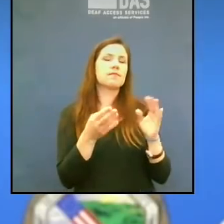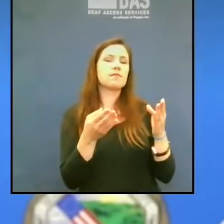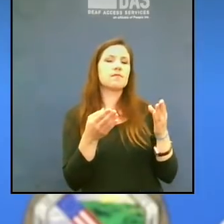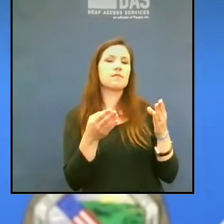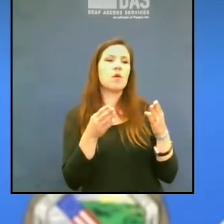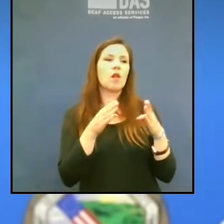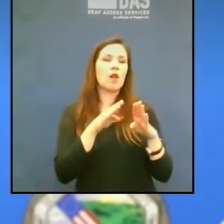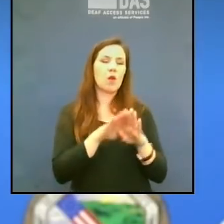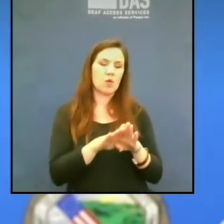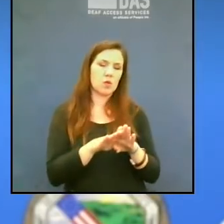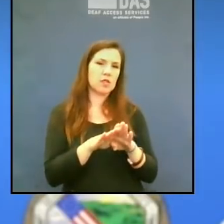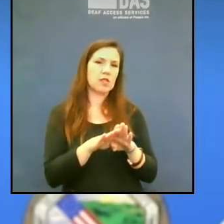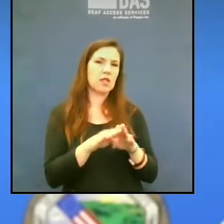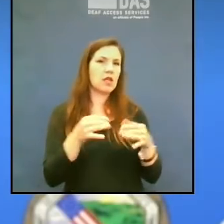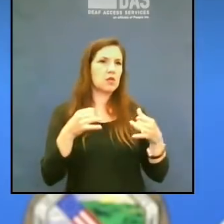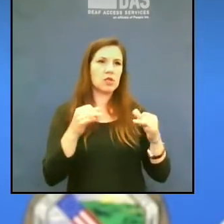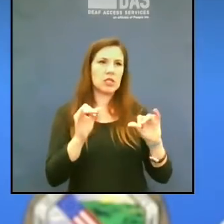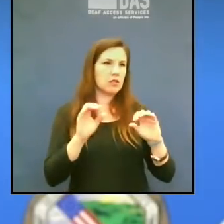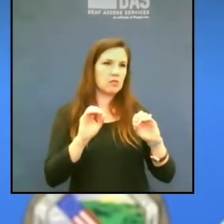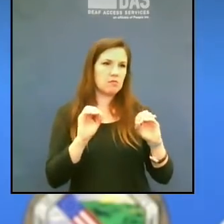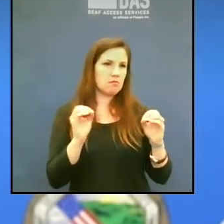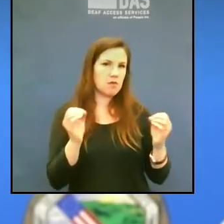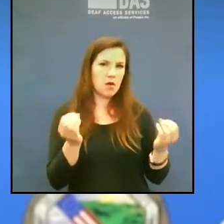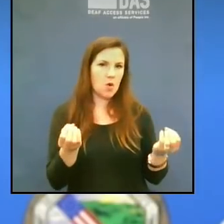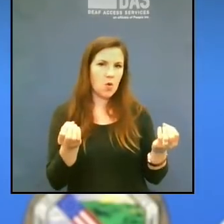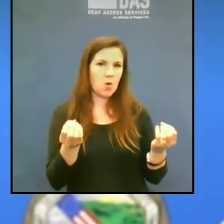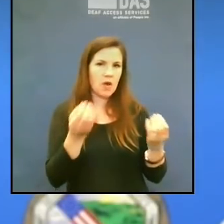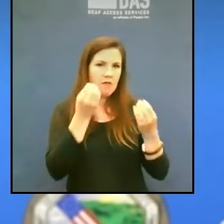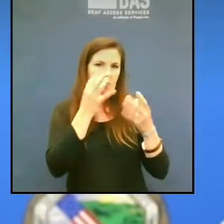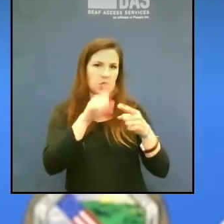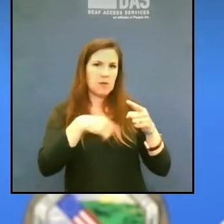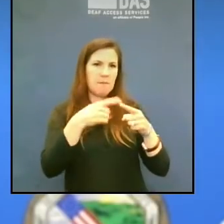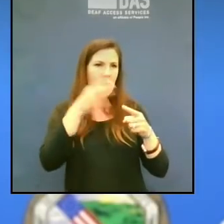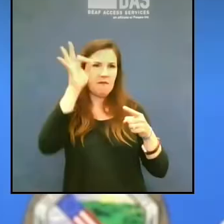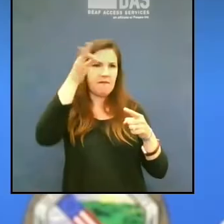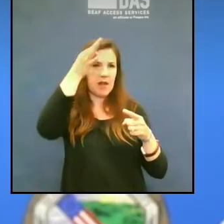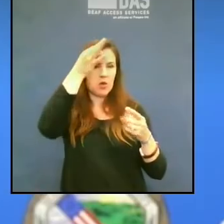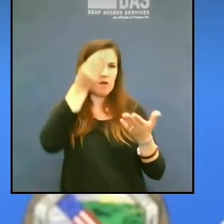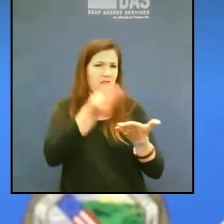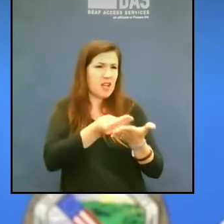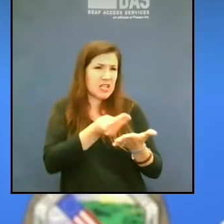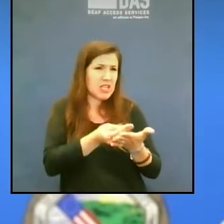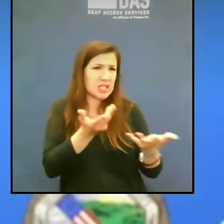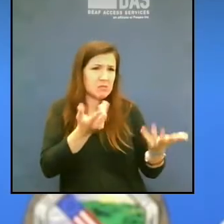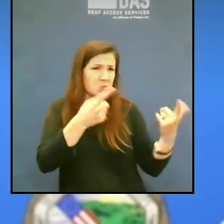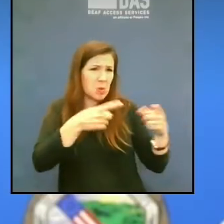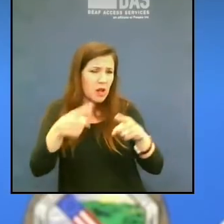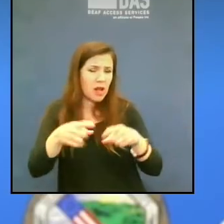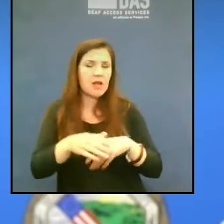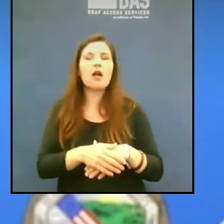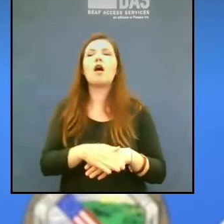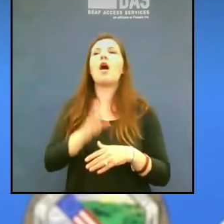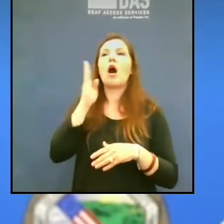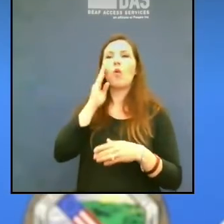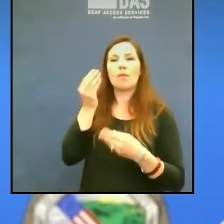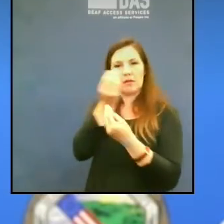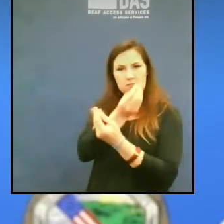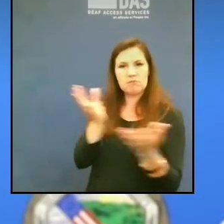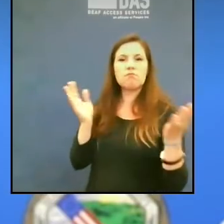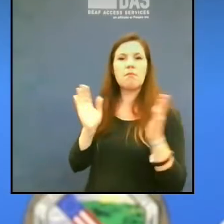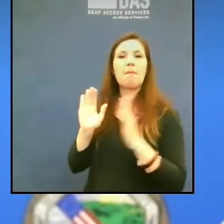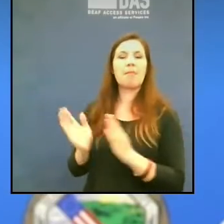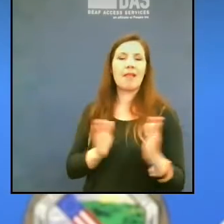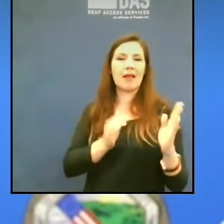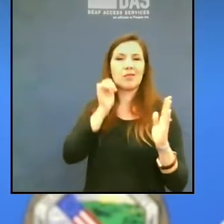that there is still no certainty regarding federal funding? Yes, we will be releasing our plan tomorrow. I saw